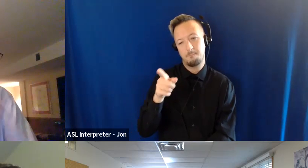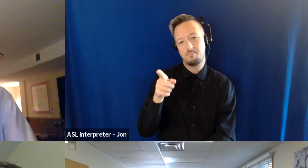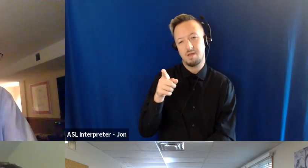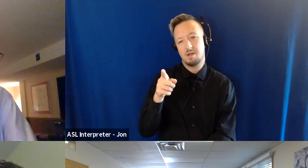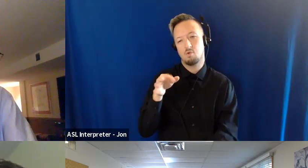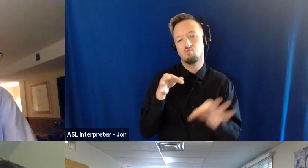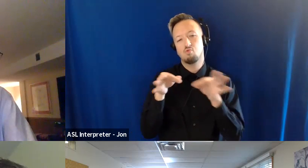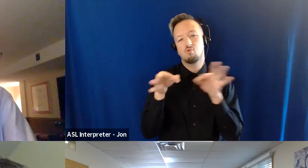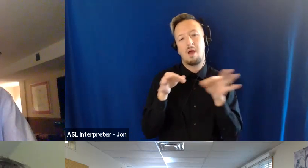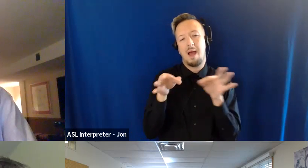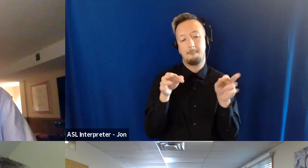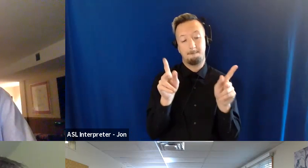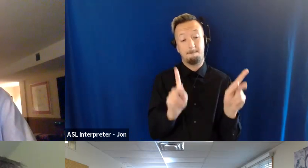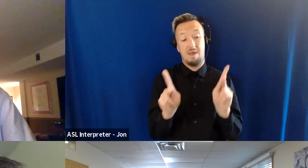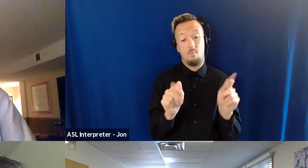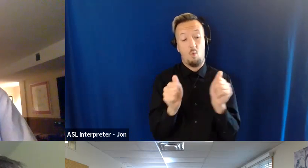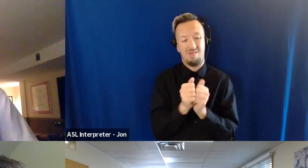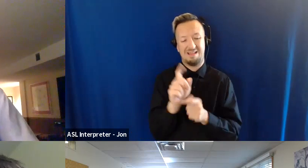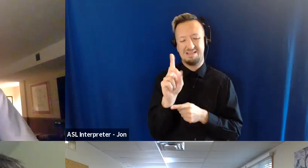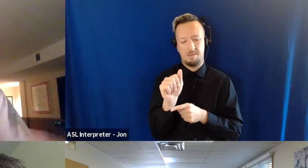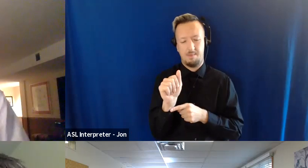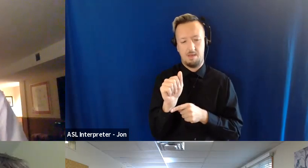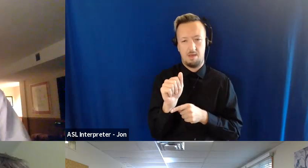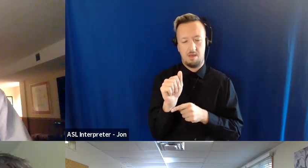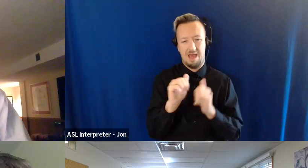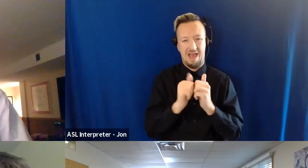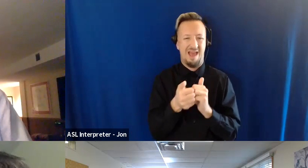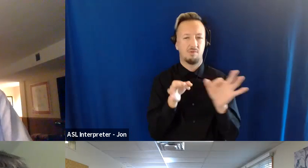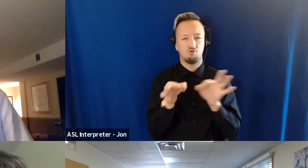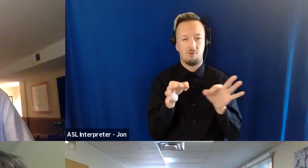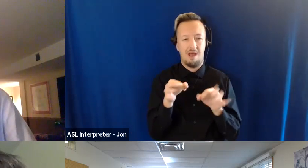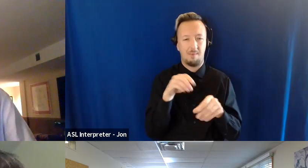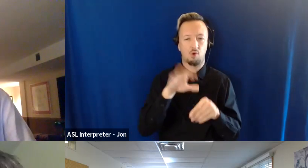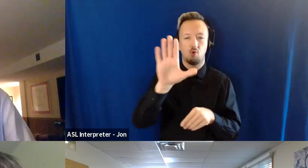disabilities are described in your generation.